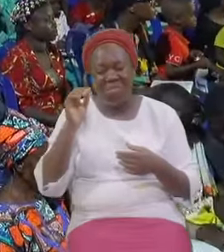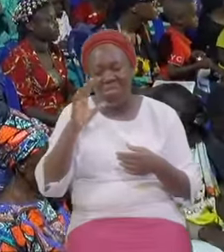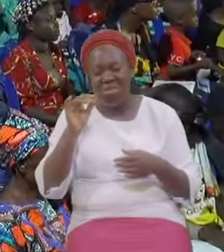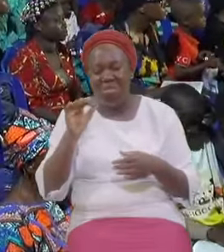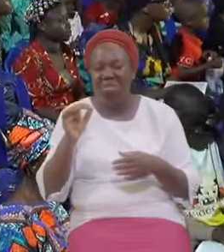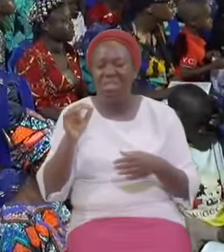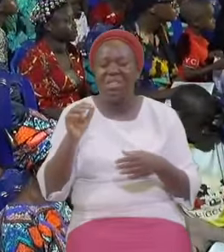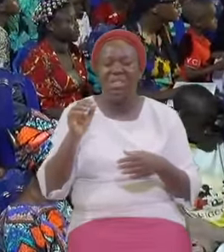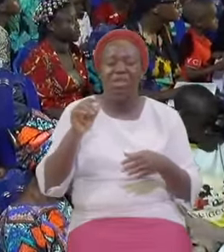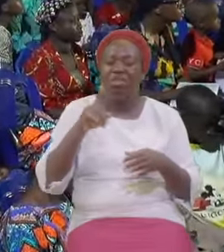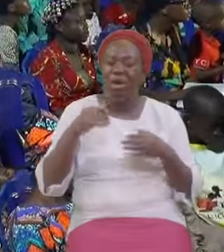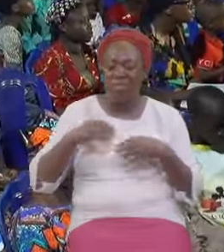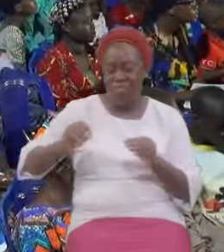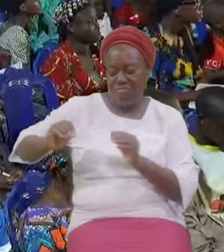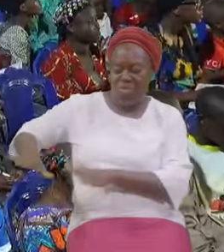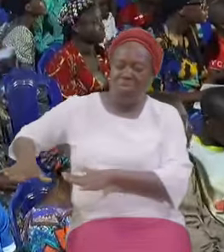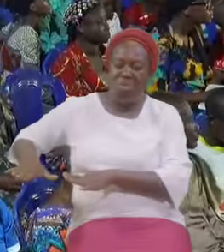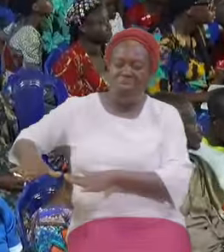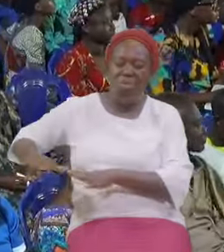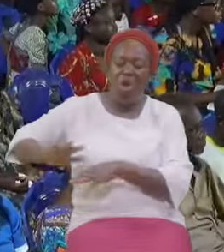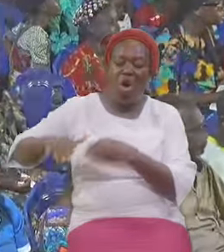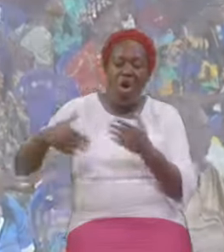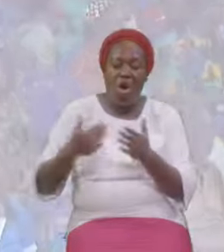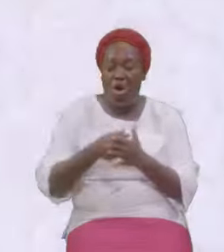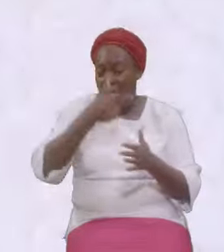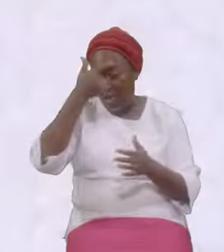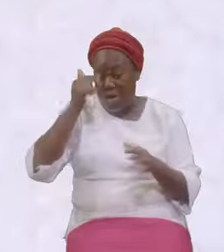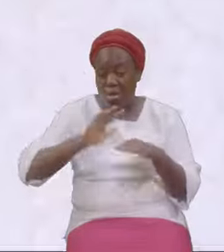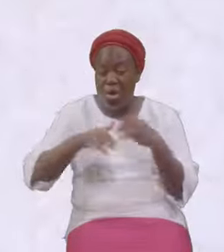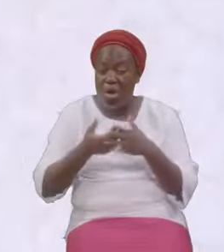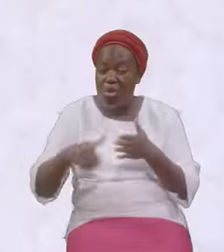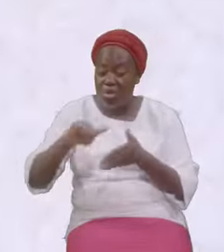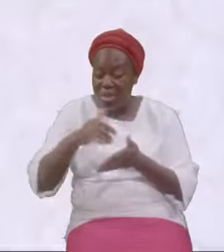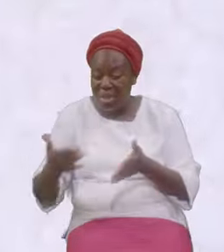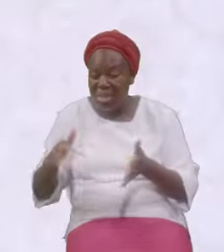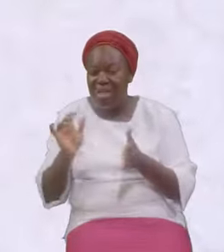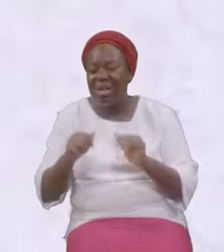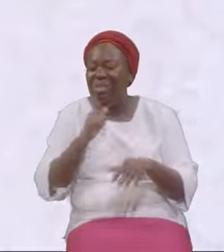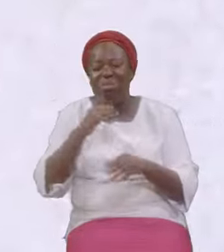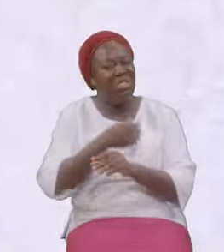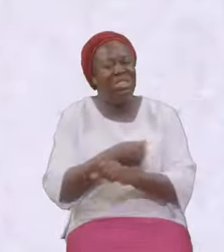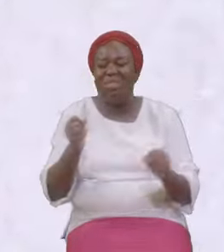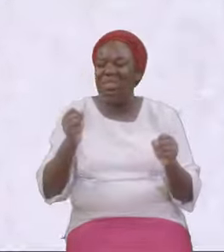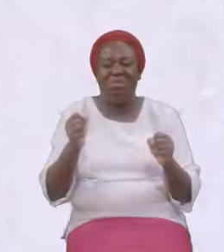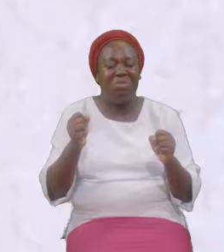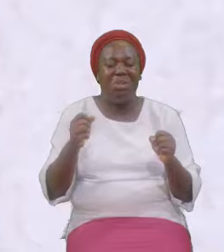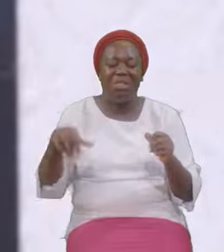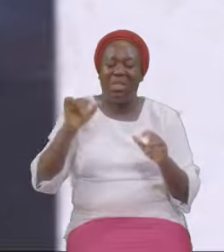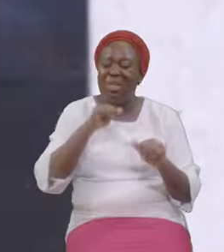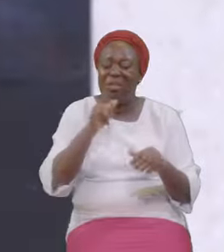to drop all those things because all those things cannot save to the uttermost. They cannot save you